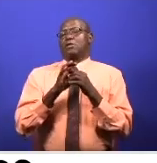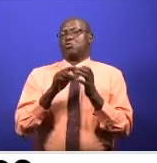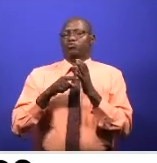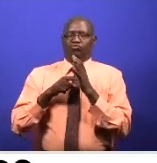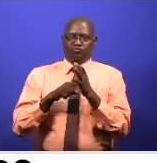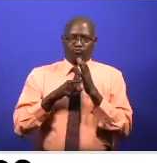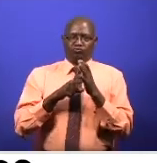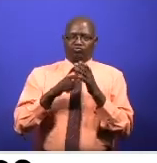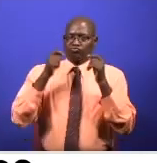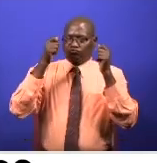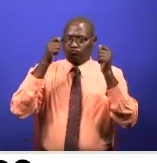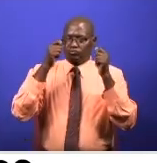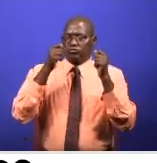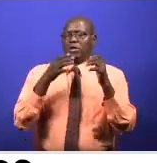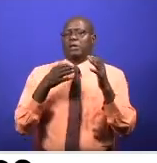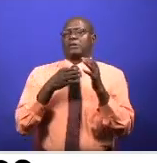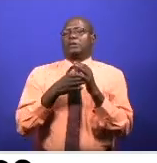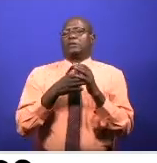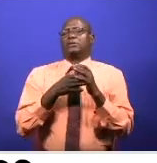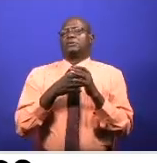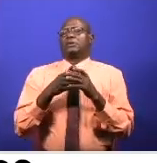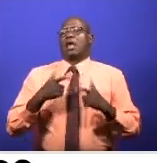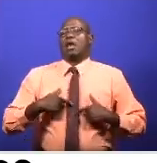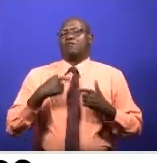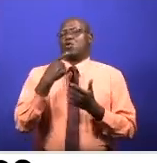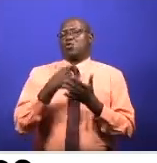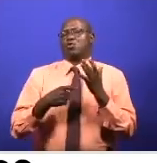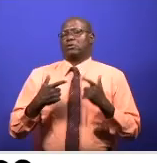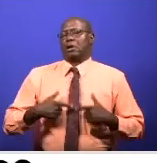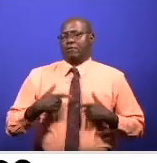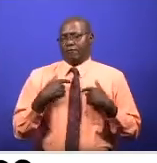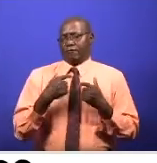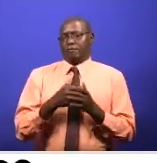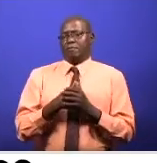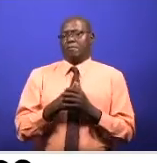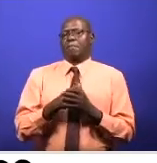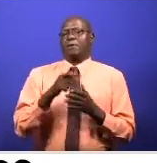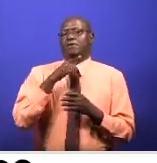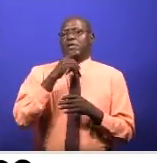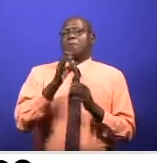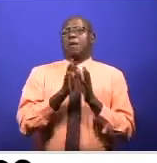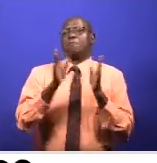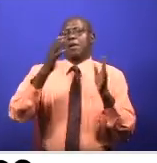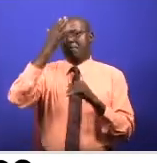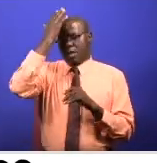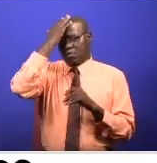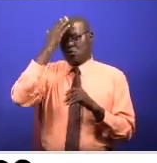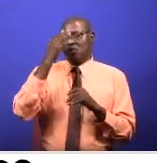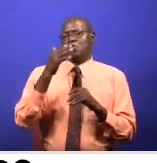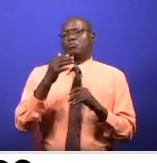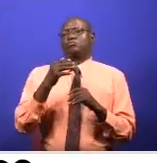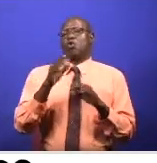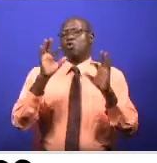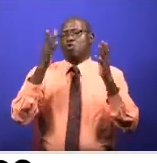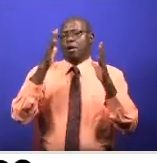to protest against the rising cost of living. Malala has, however, dismissed Azimio leader Raila Odinga's call for public holiday on Monday to allow his followers